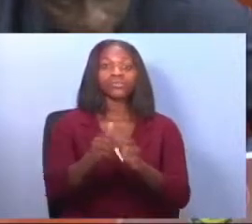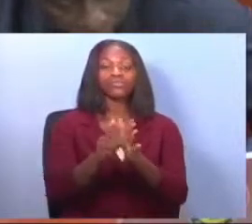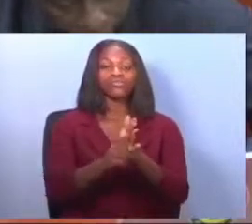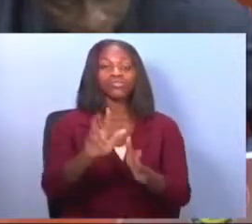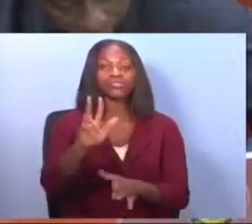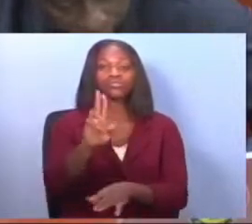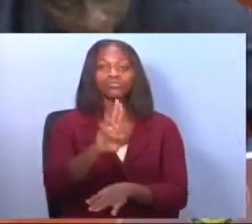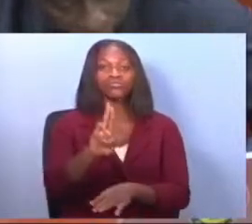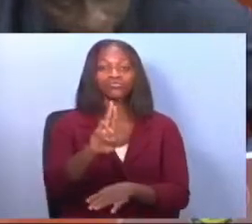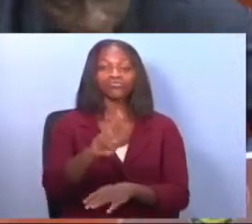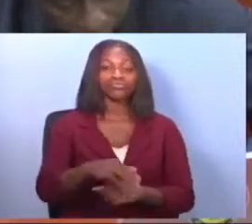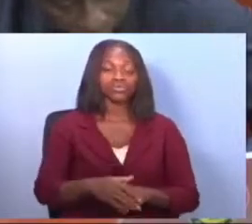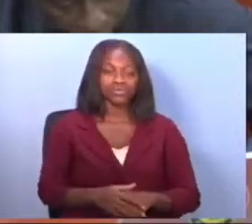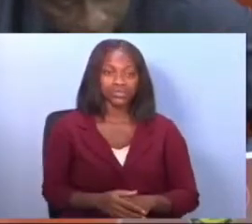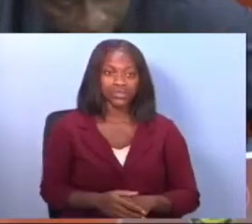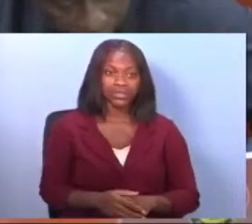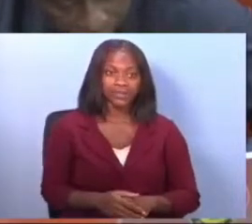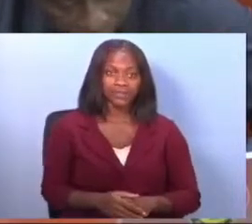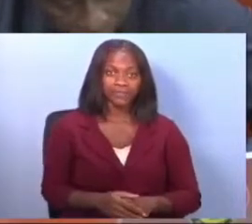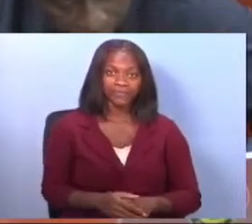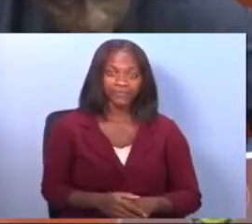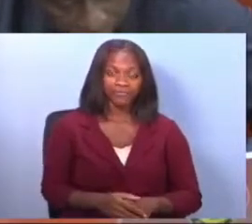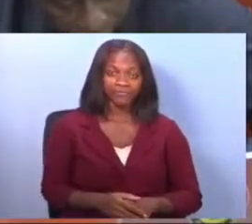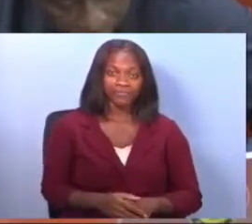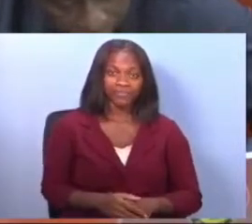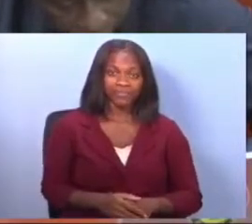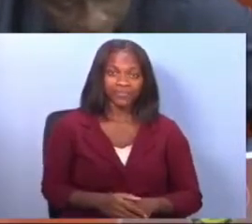Mr. Speaker, having said so,